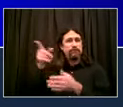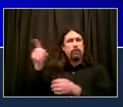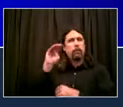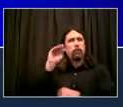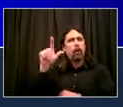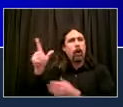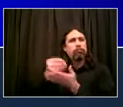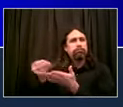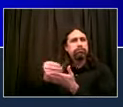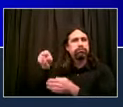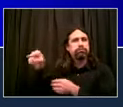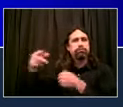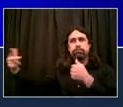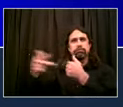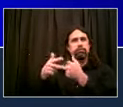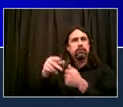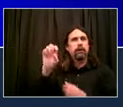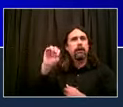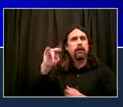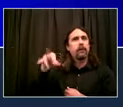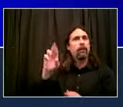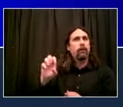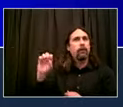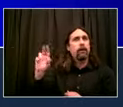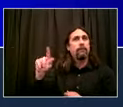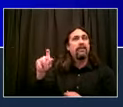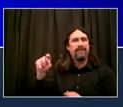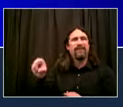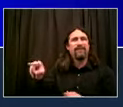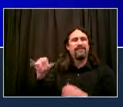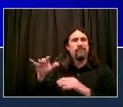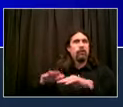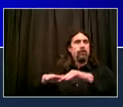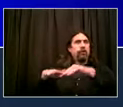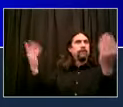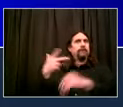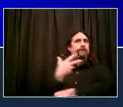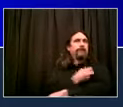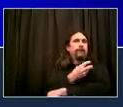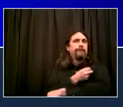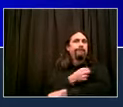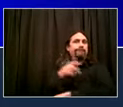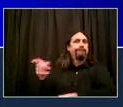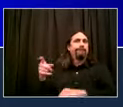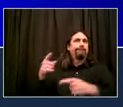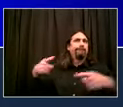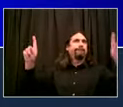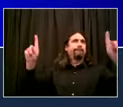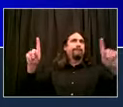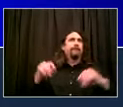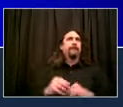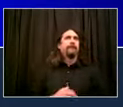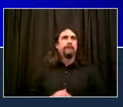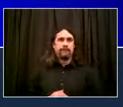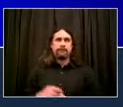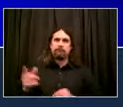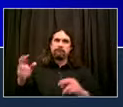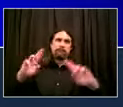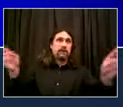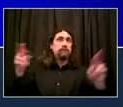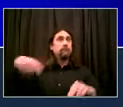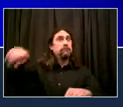Folks were ready to help their fellow Staten Islanders, and lots of Staten Islanders coming in who are ready to be vaccinated. This is